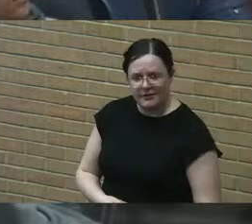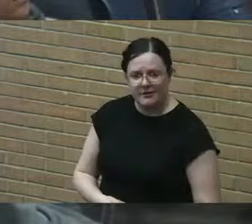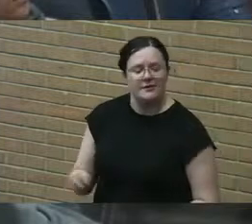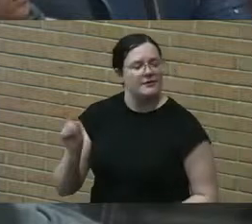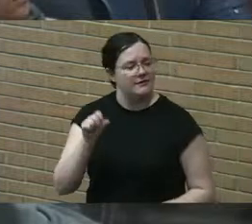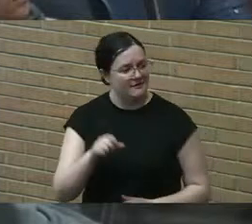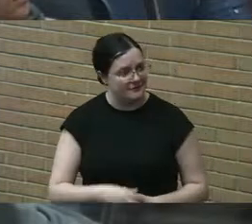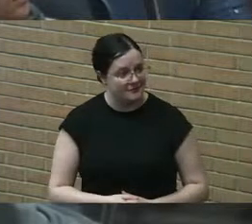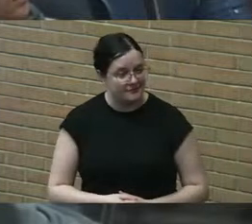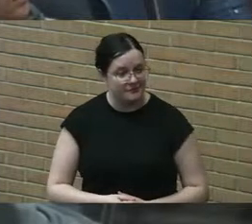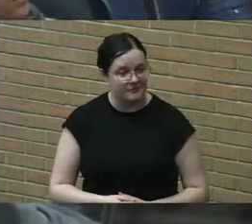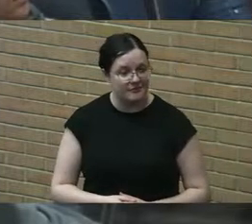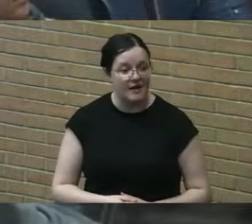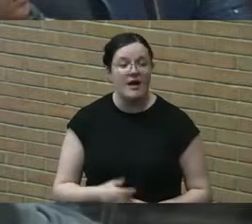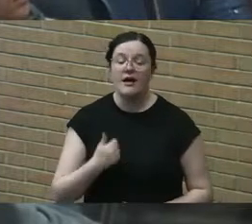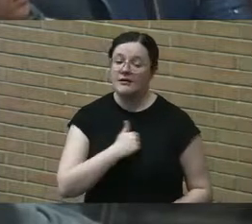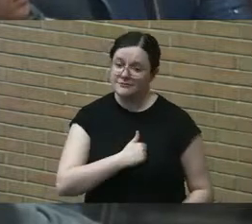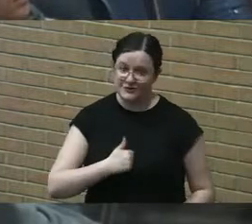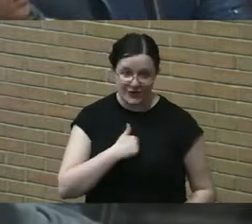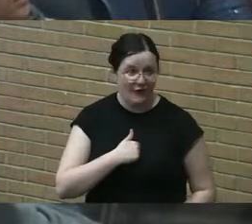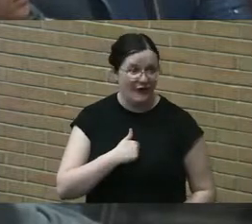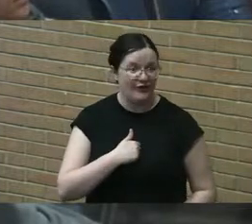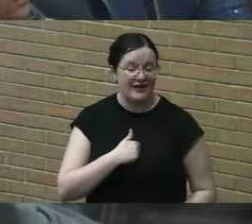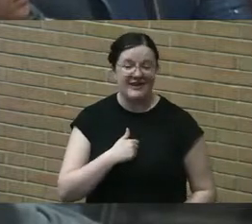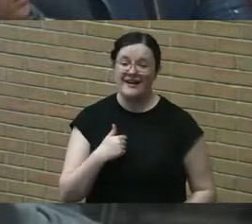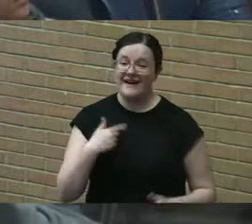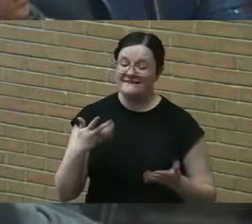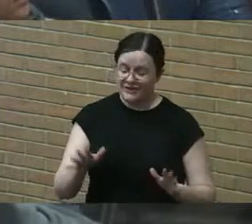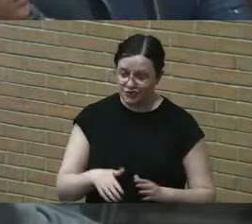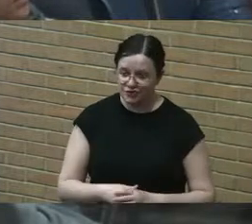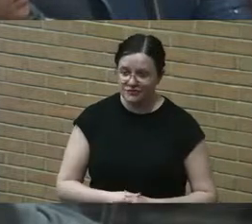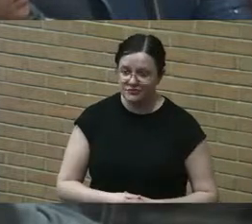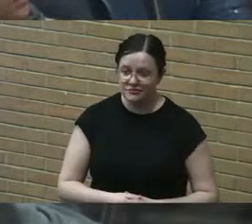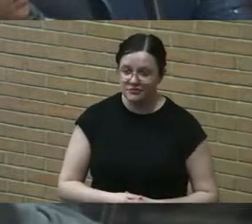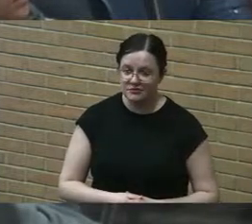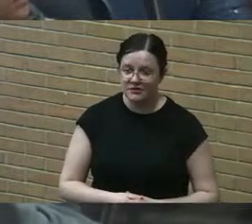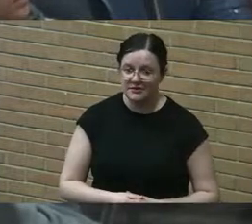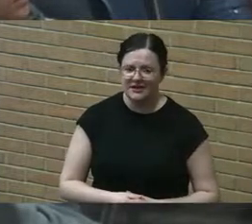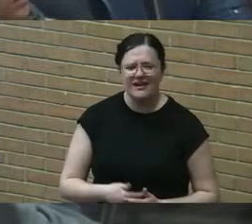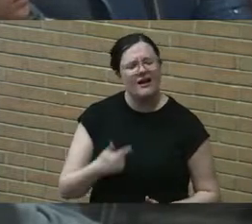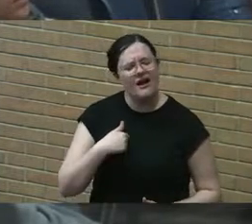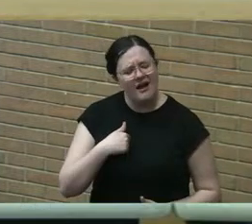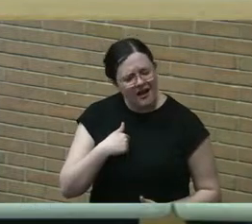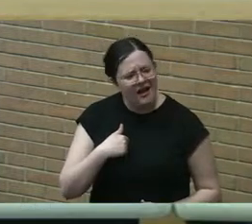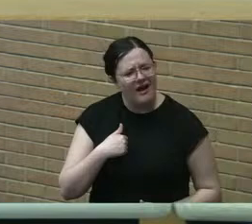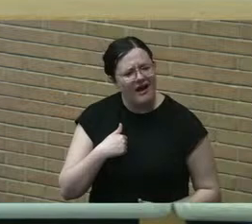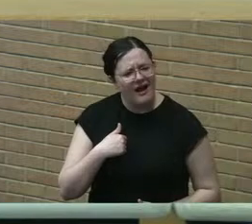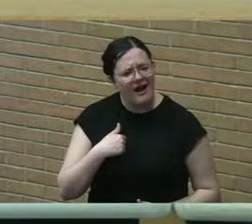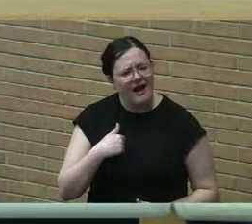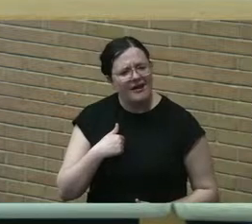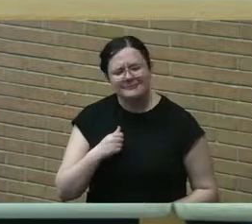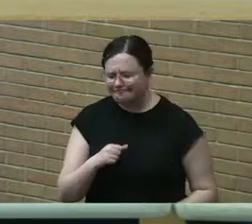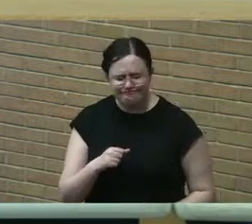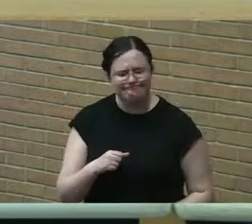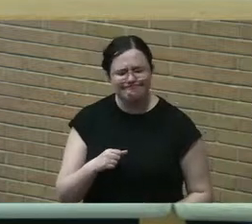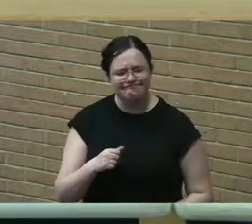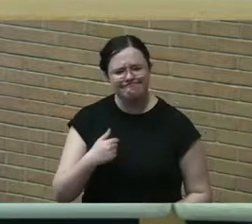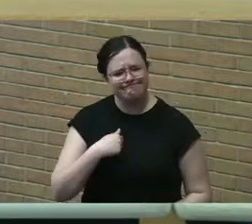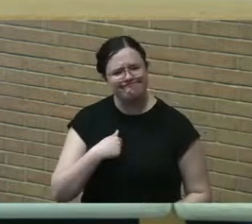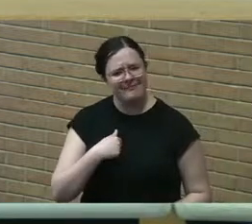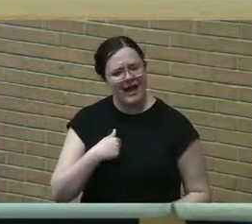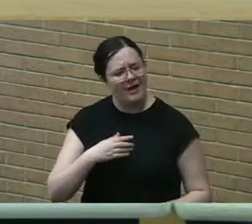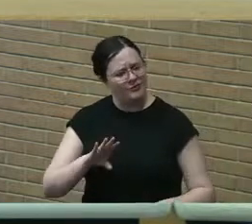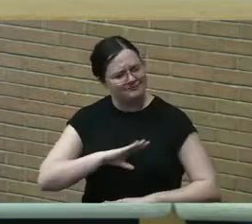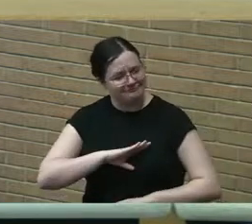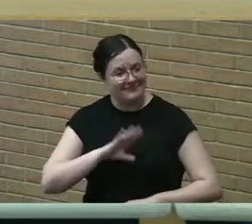move? I'm sorry. As I indicated, and you know what? I was so pleased with the way 98% of the people in